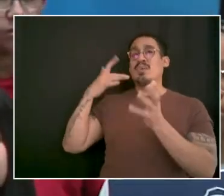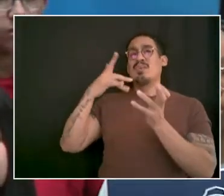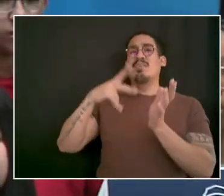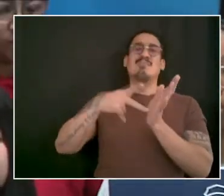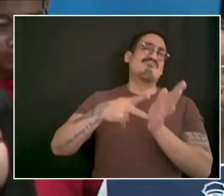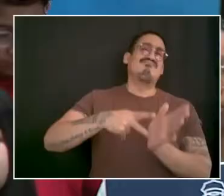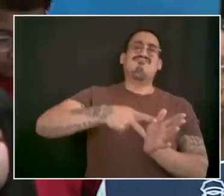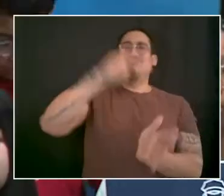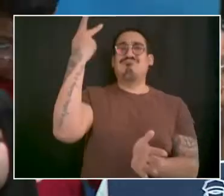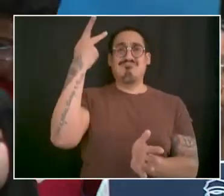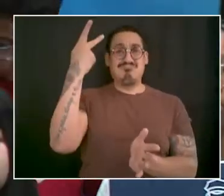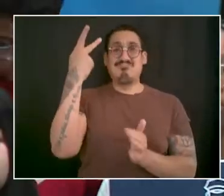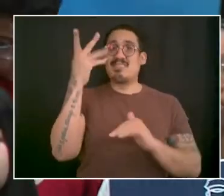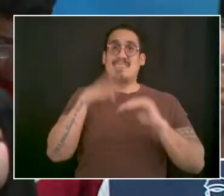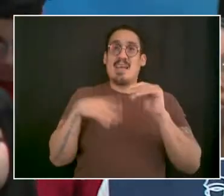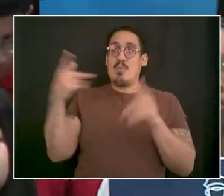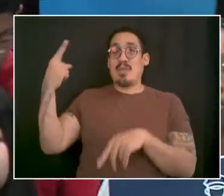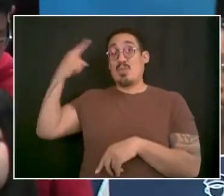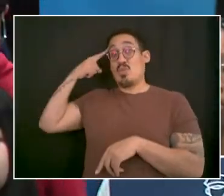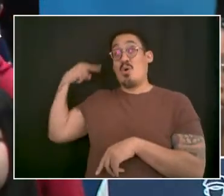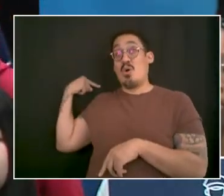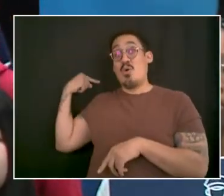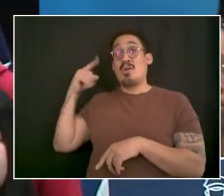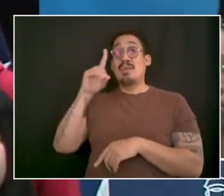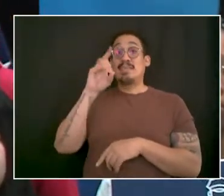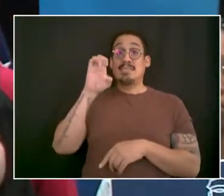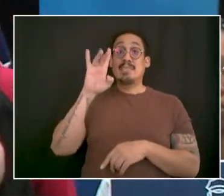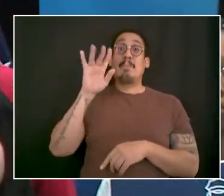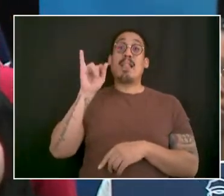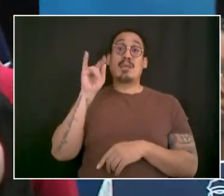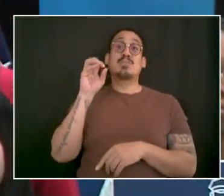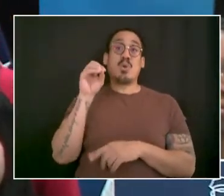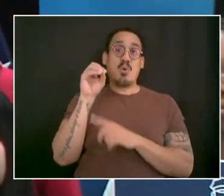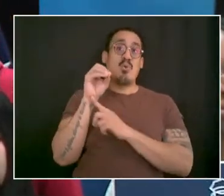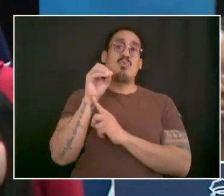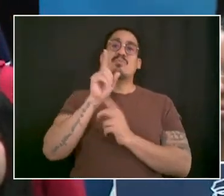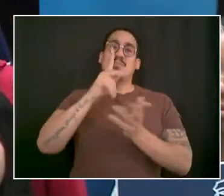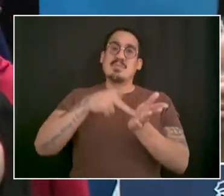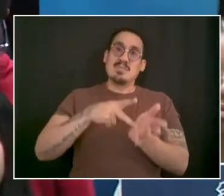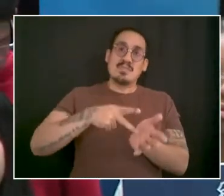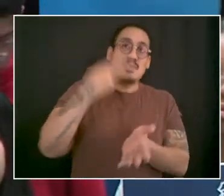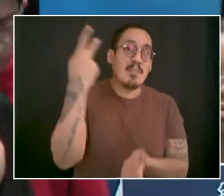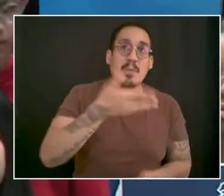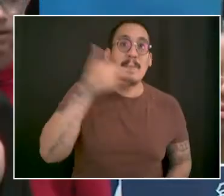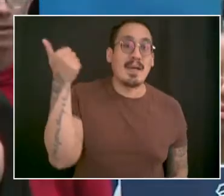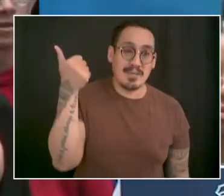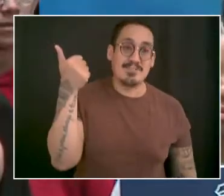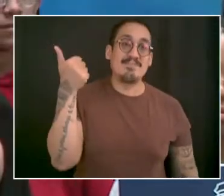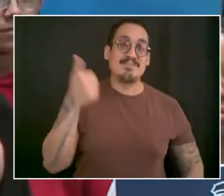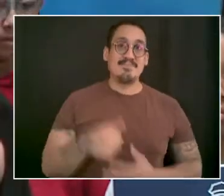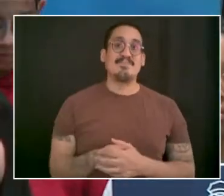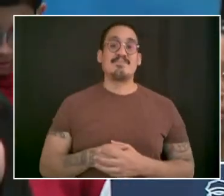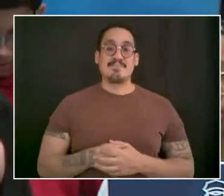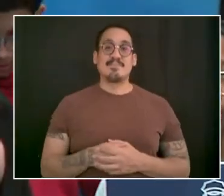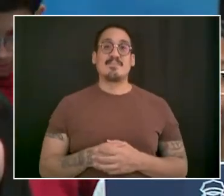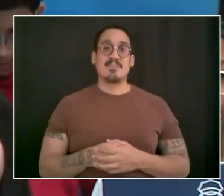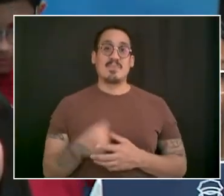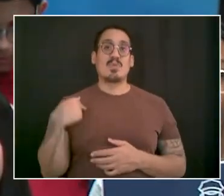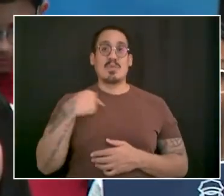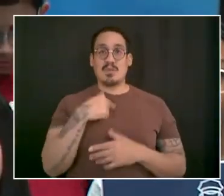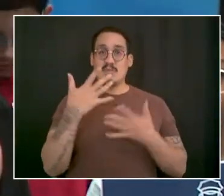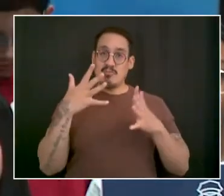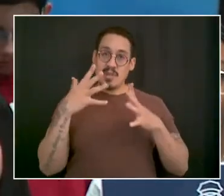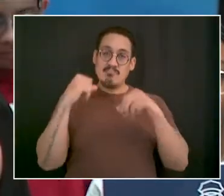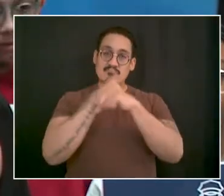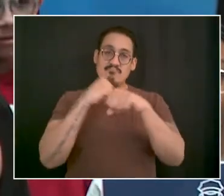Mayor de Blasio's administration. To make city more affordable, we have also previously fought and won the expansion of the